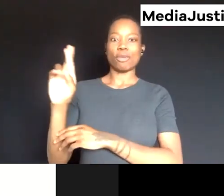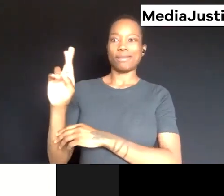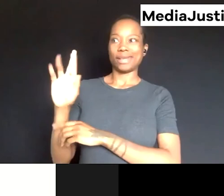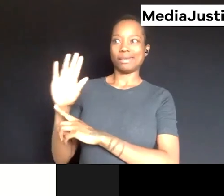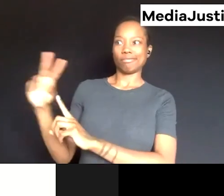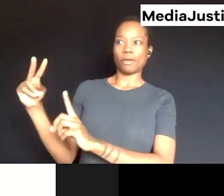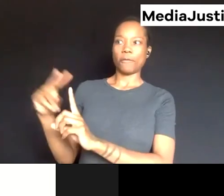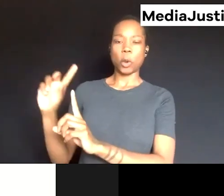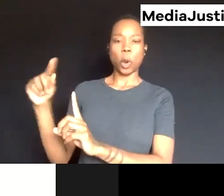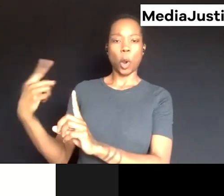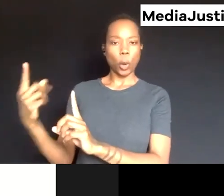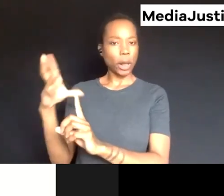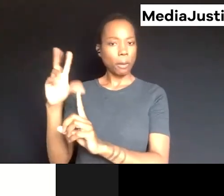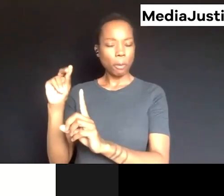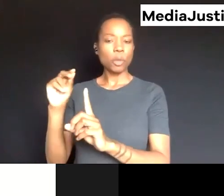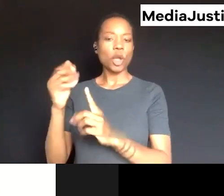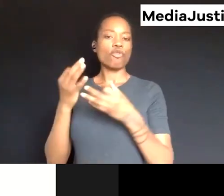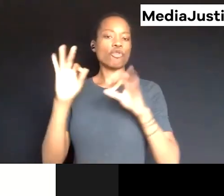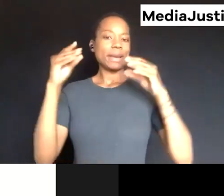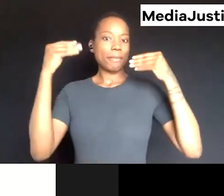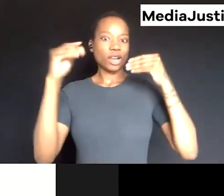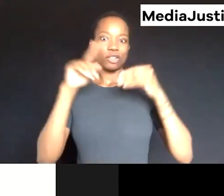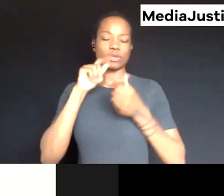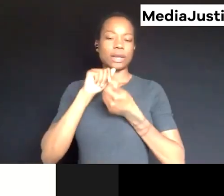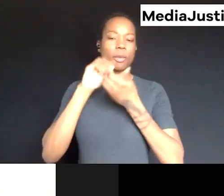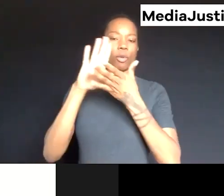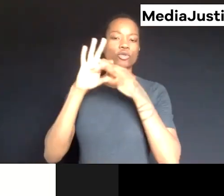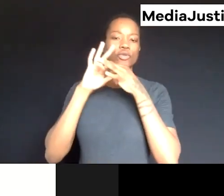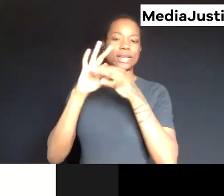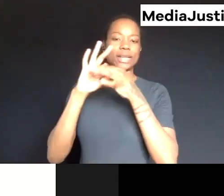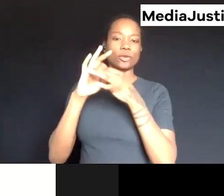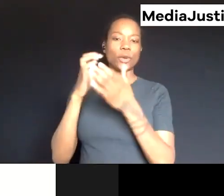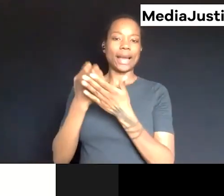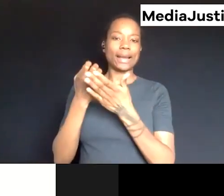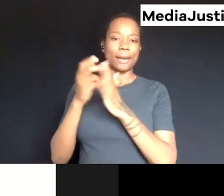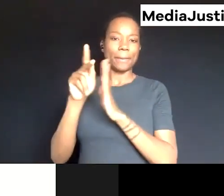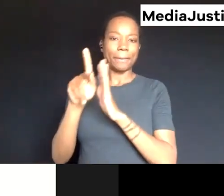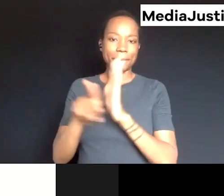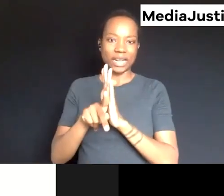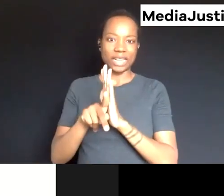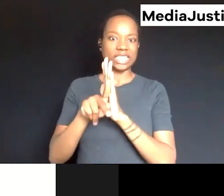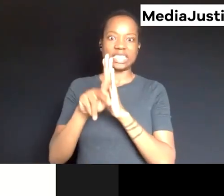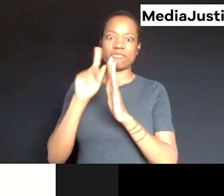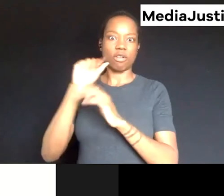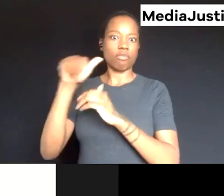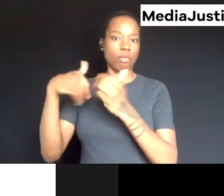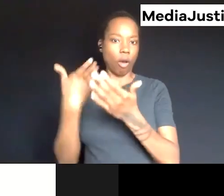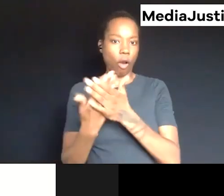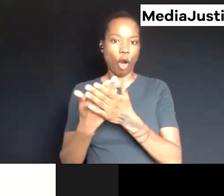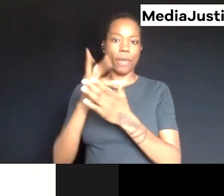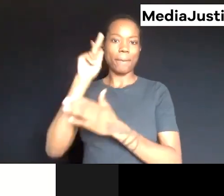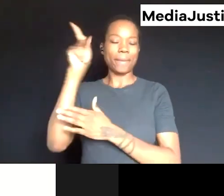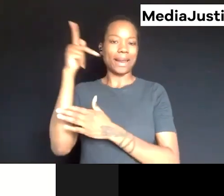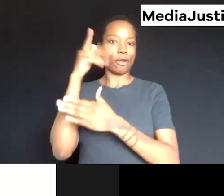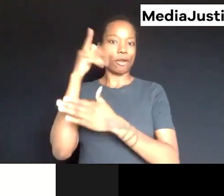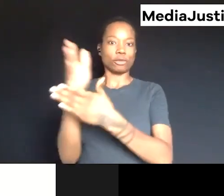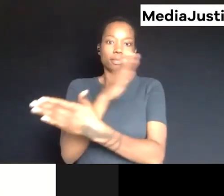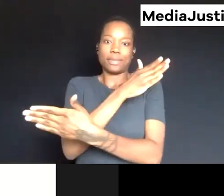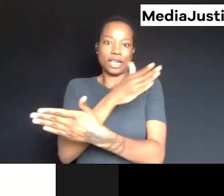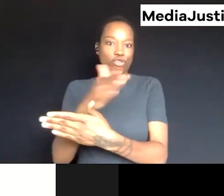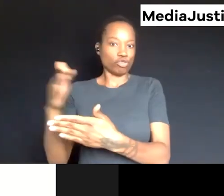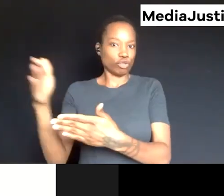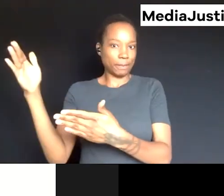markets were an approach to economic policy across the political spectrum. Yeah, and Joe talked about the